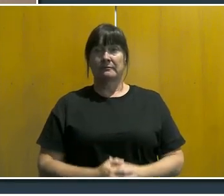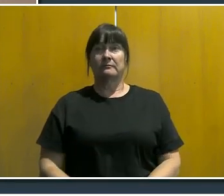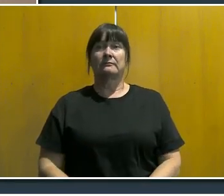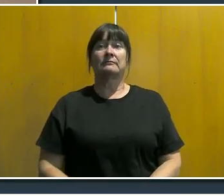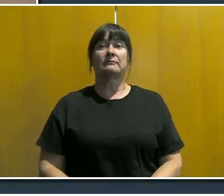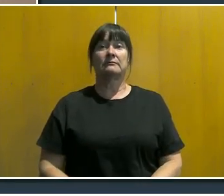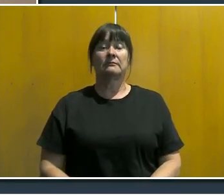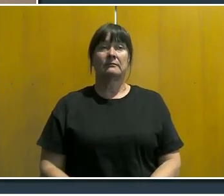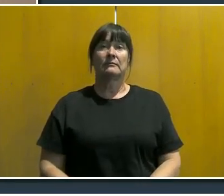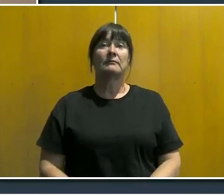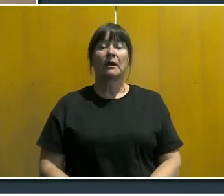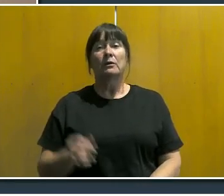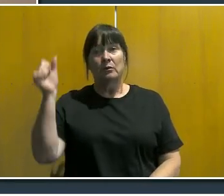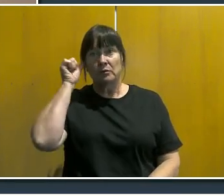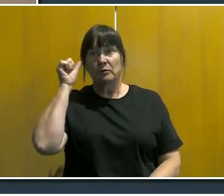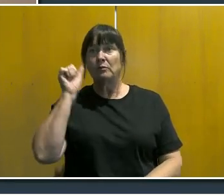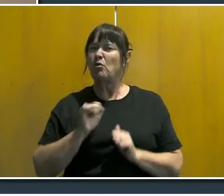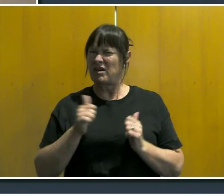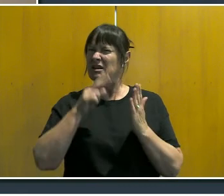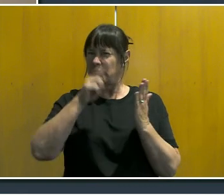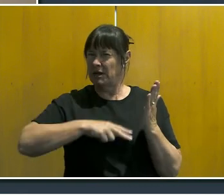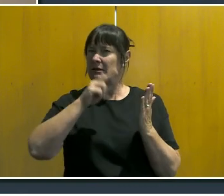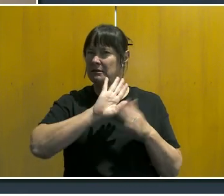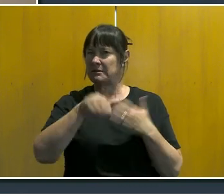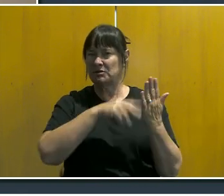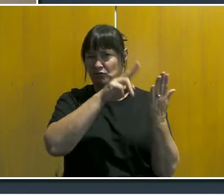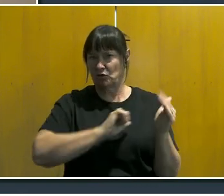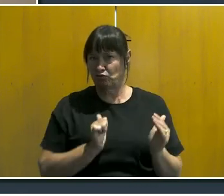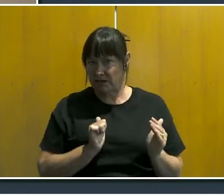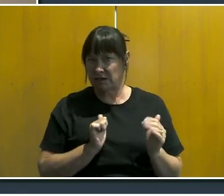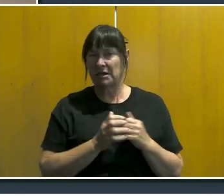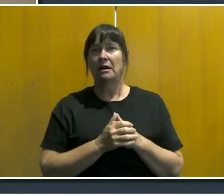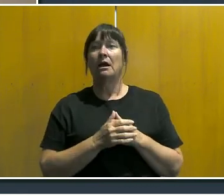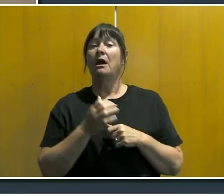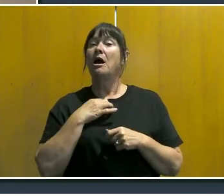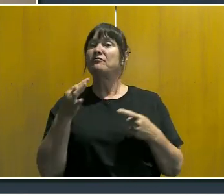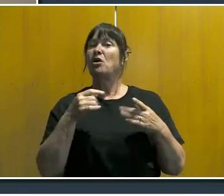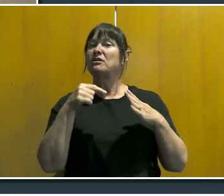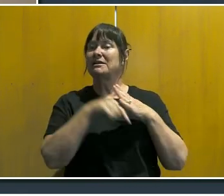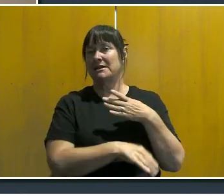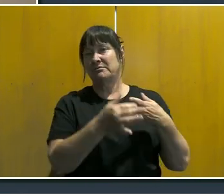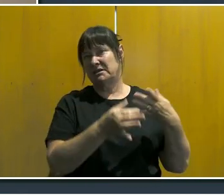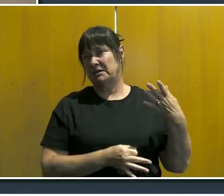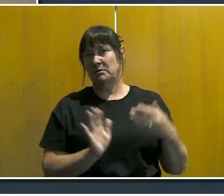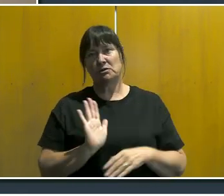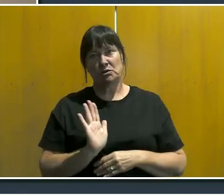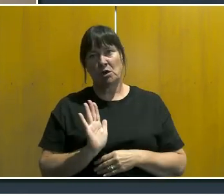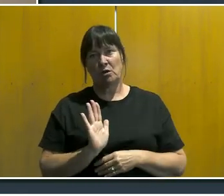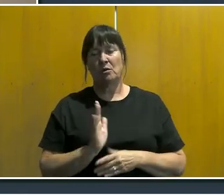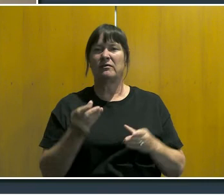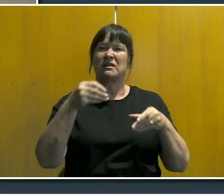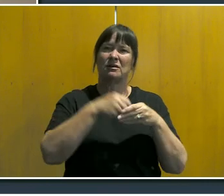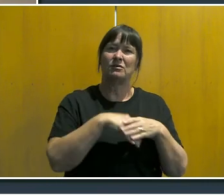from you already, you will have already read these submissions. I have not gone into the detail that some of the others have with